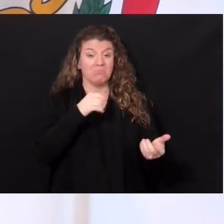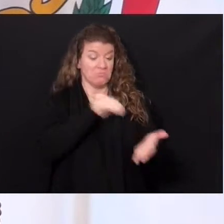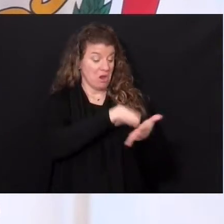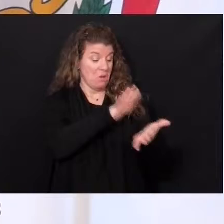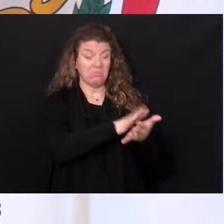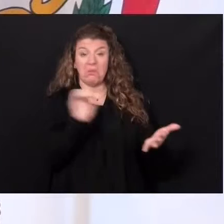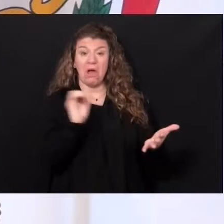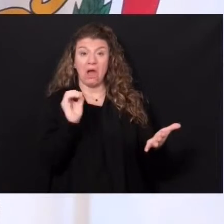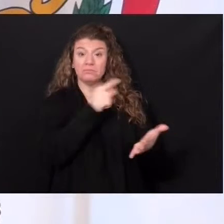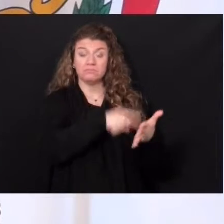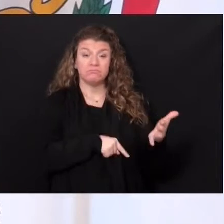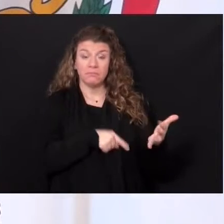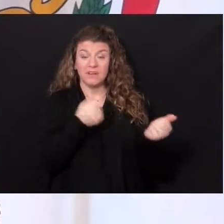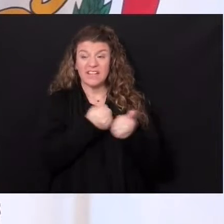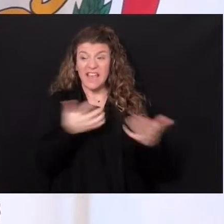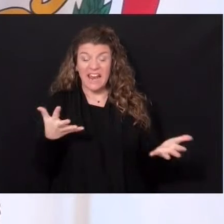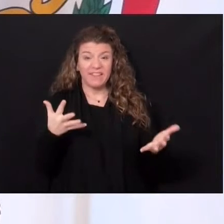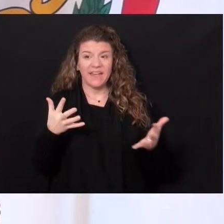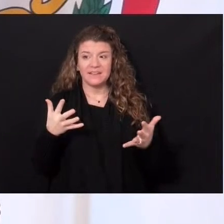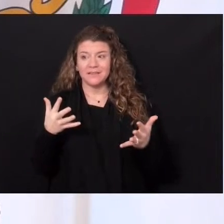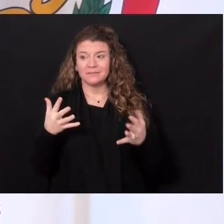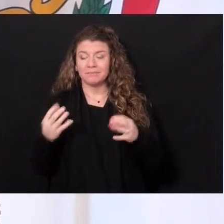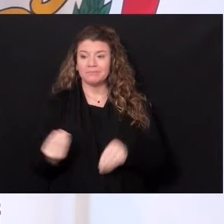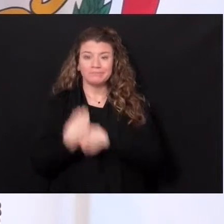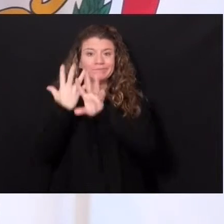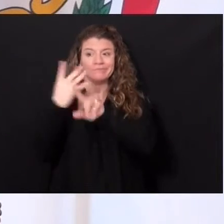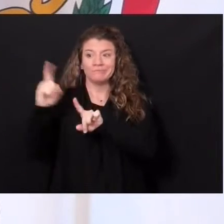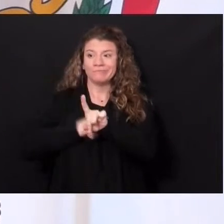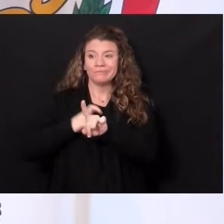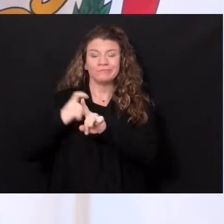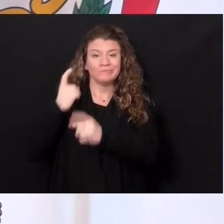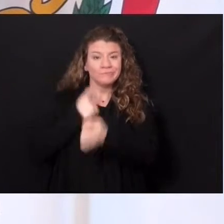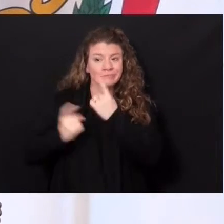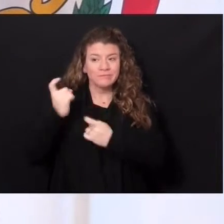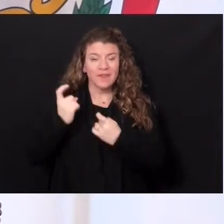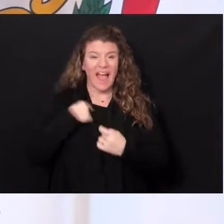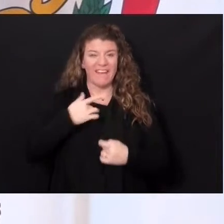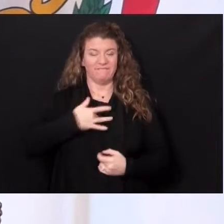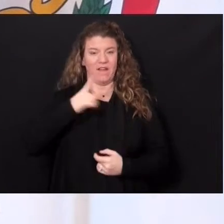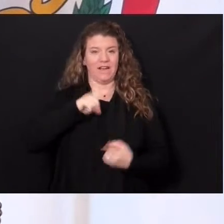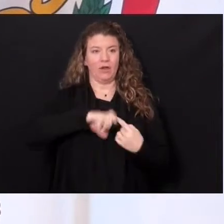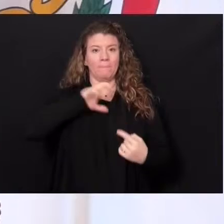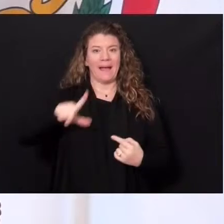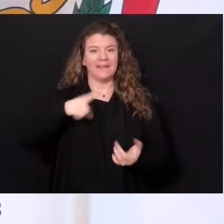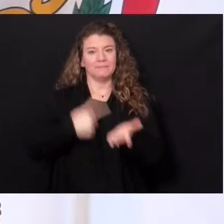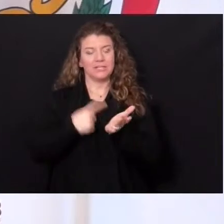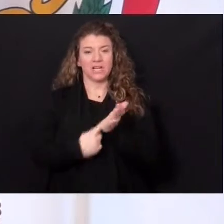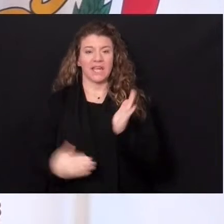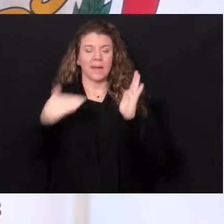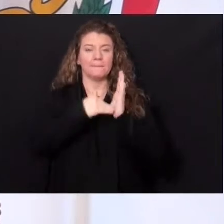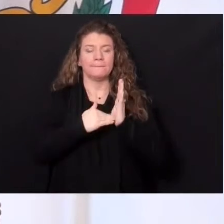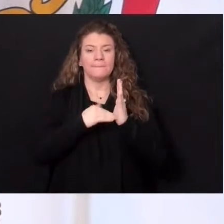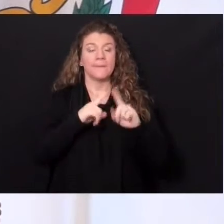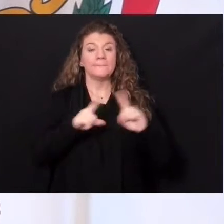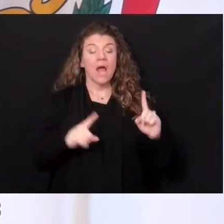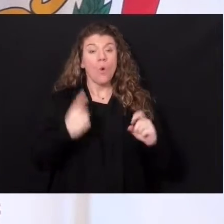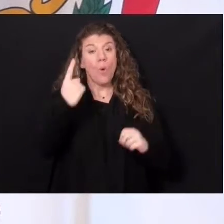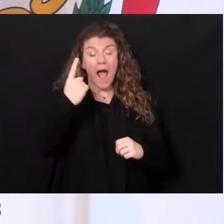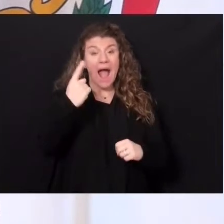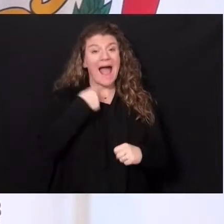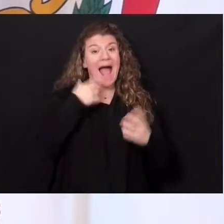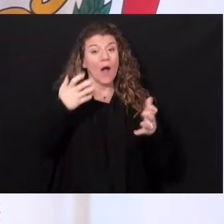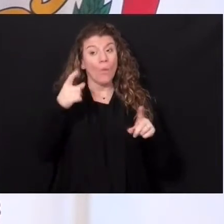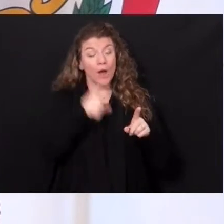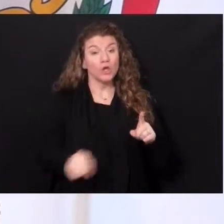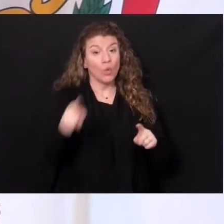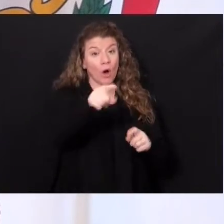know, on anything that's come up that I felt like I needed to, you know, come back to, except one is I want